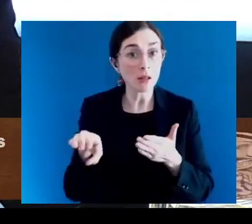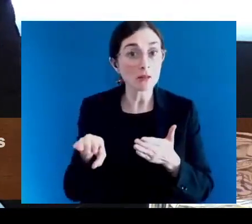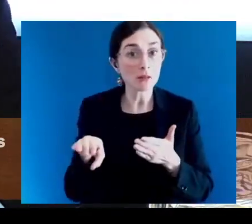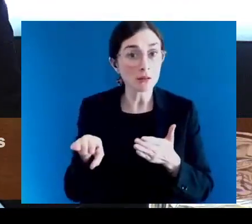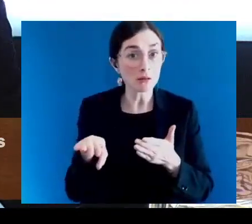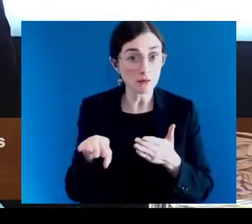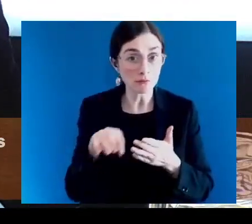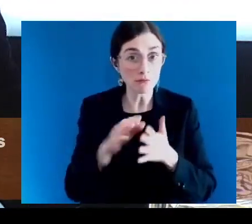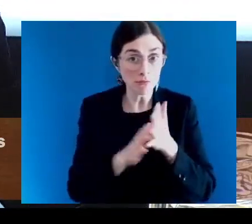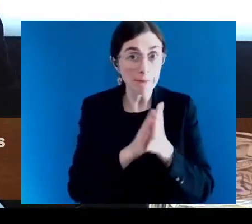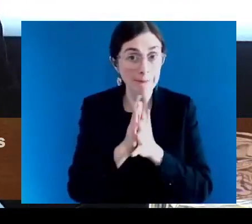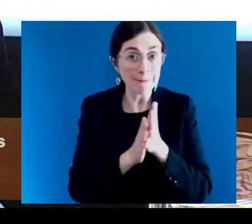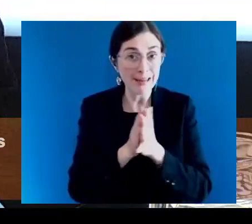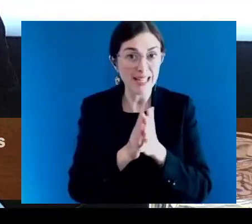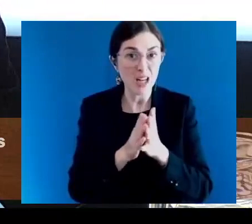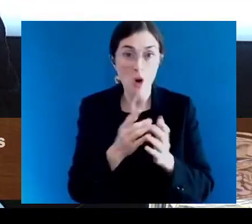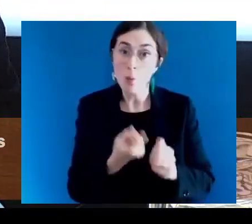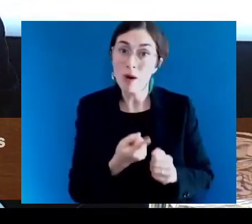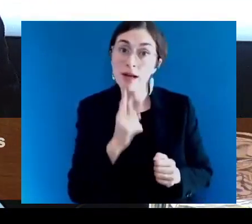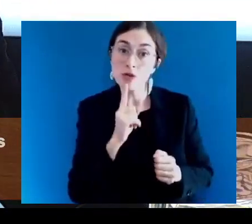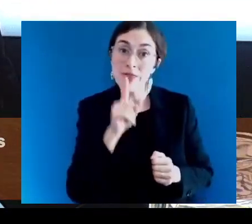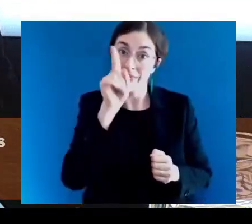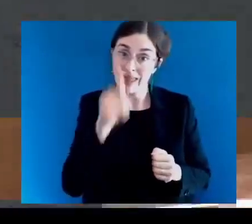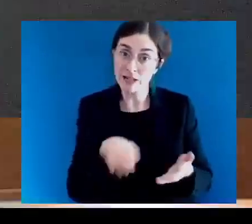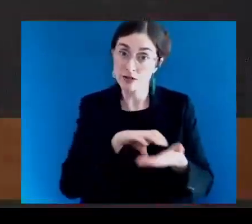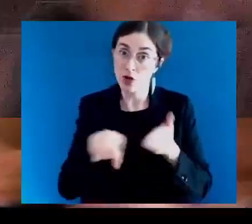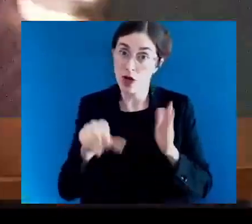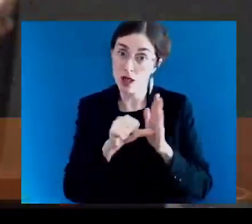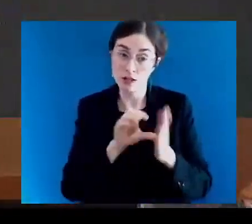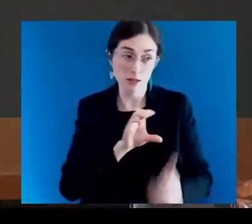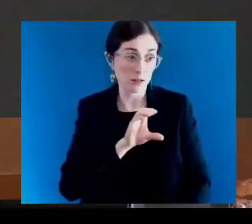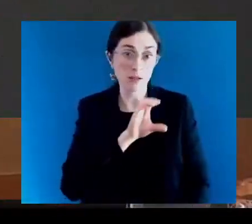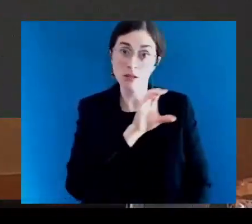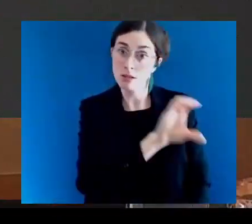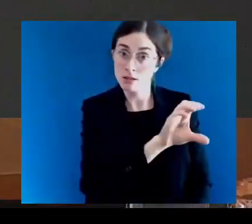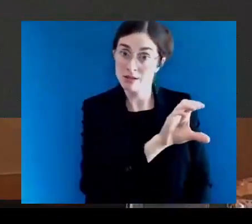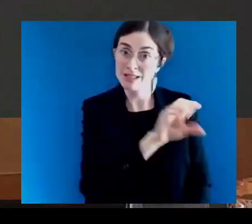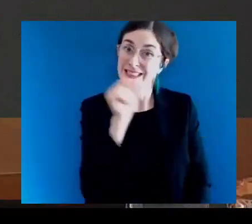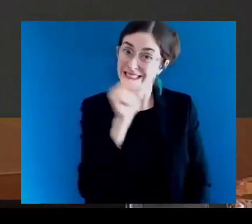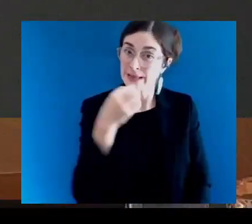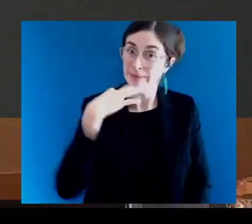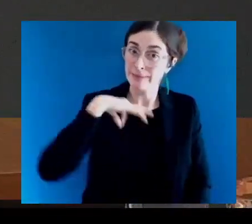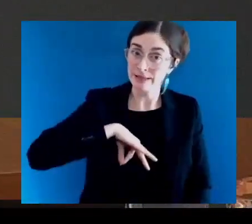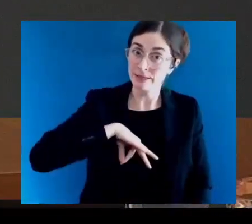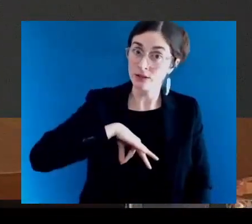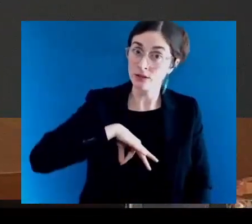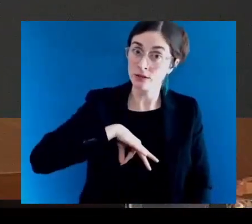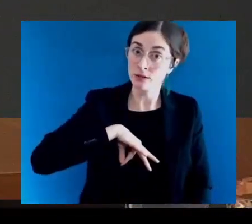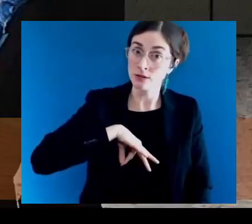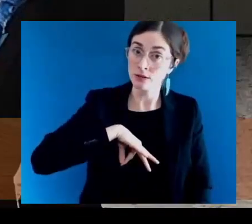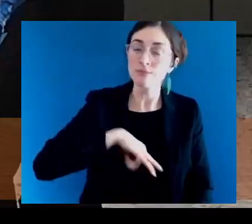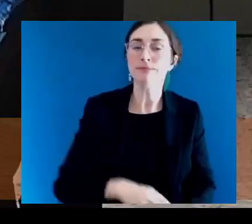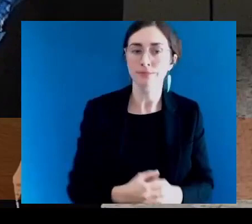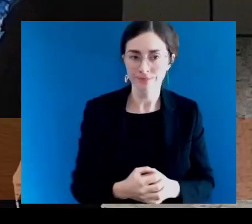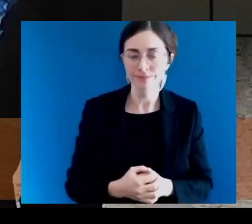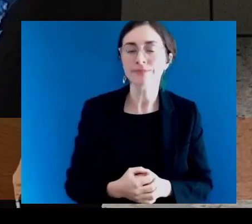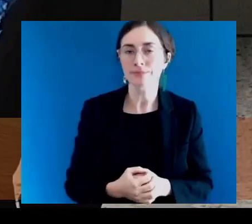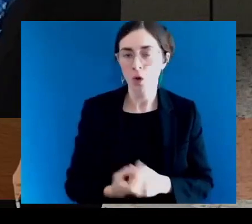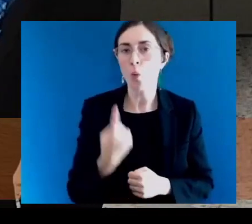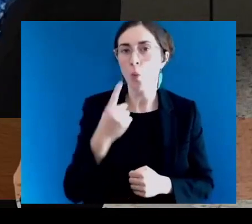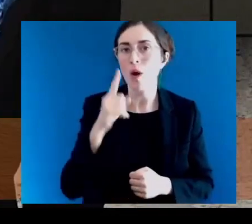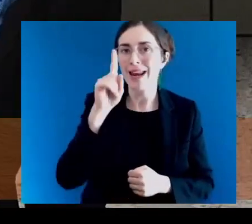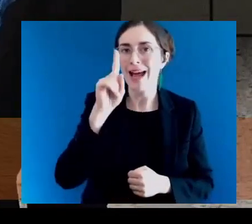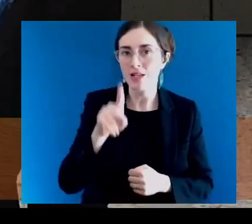that 100,000? So out of that 100,000, is that what we're talking about? 100,000 for the Traditional Owner Renewable